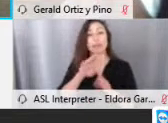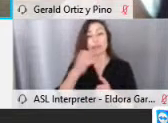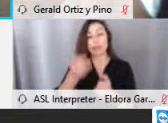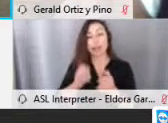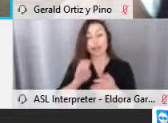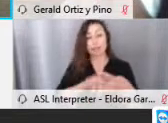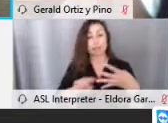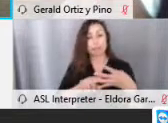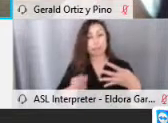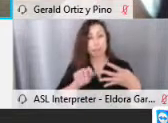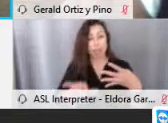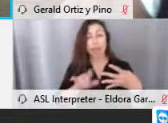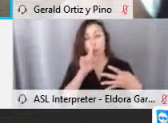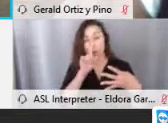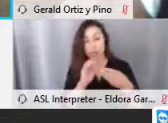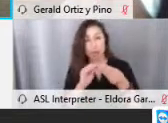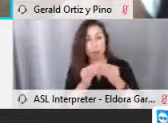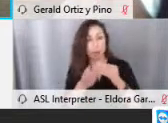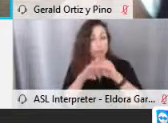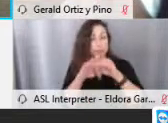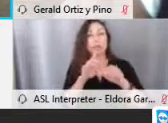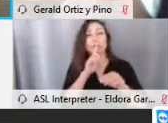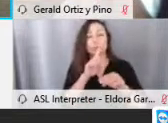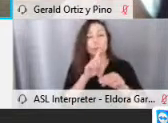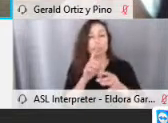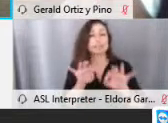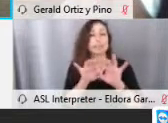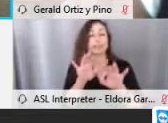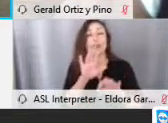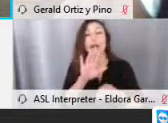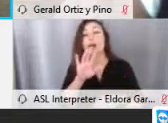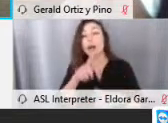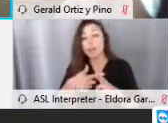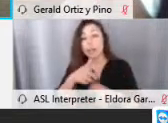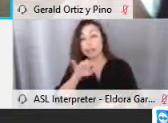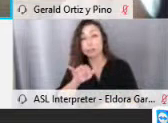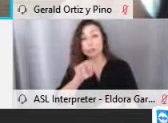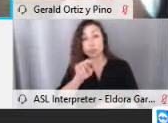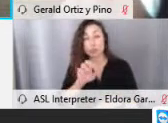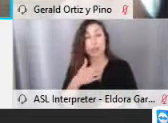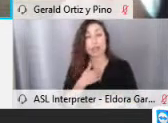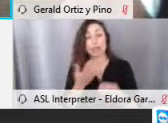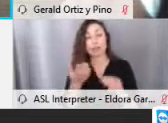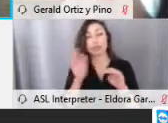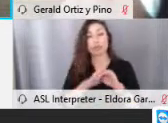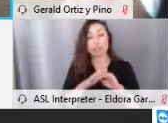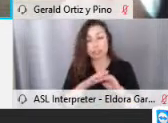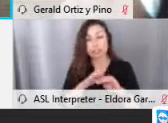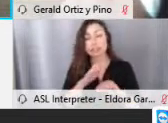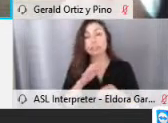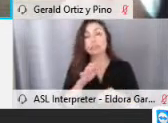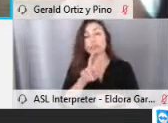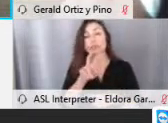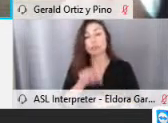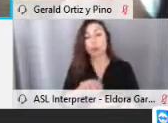May really was significant. And by June, there was an increase actually 2.4%